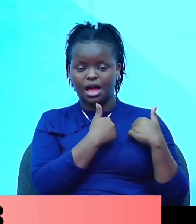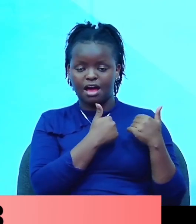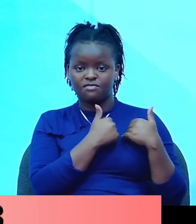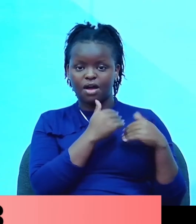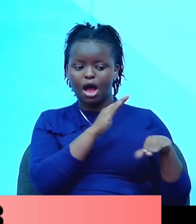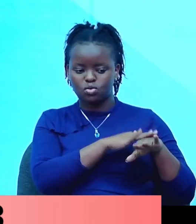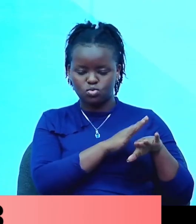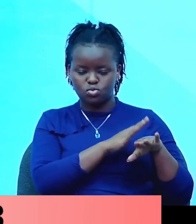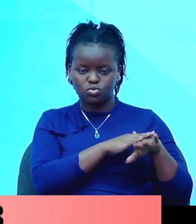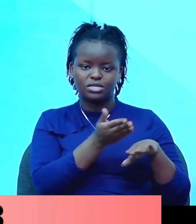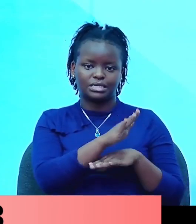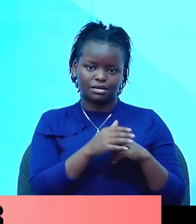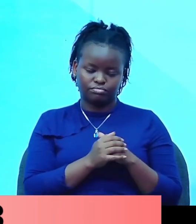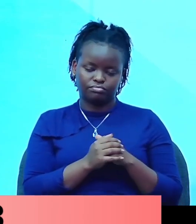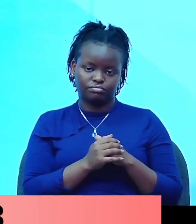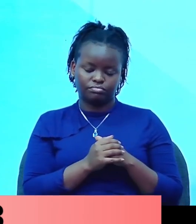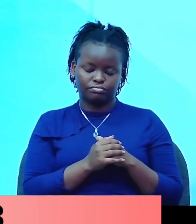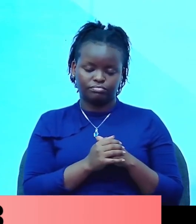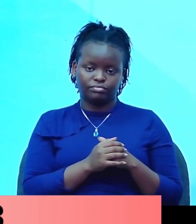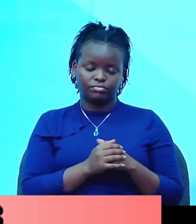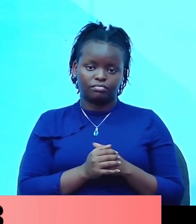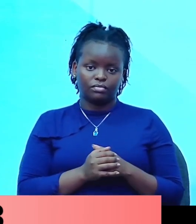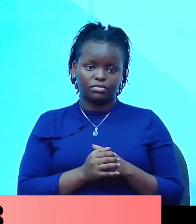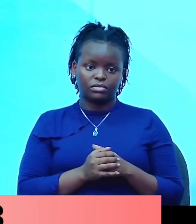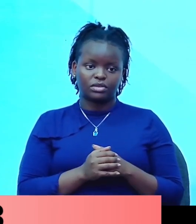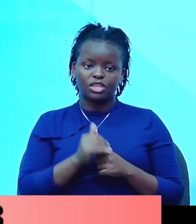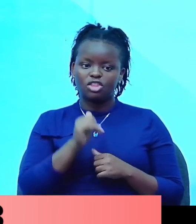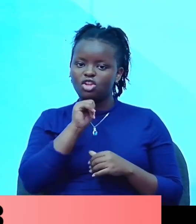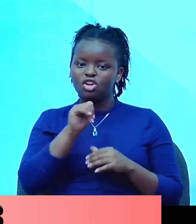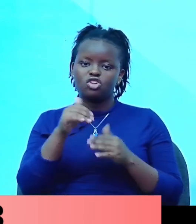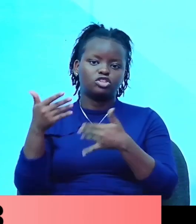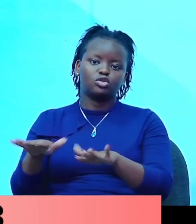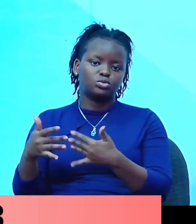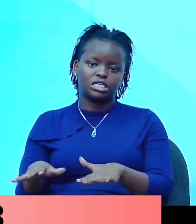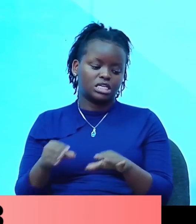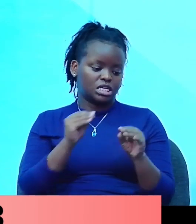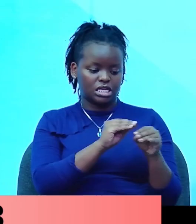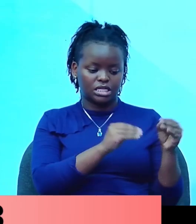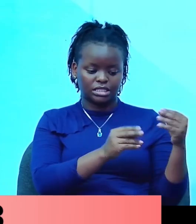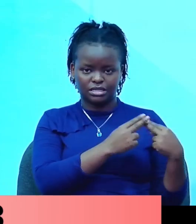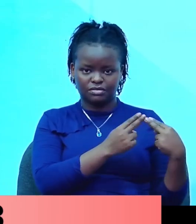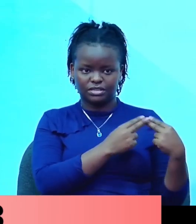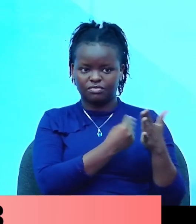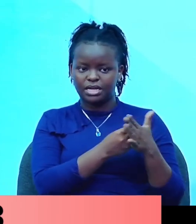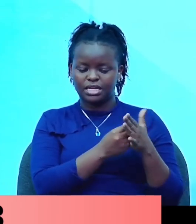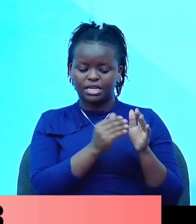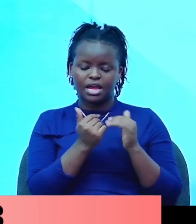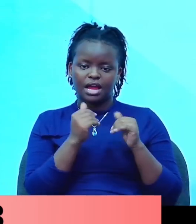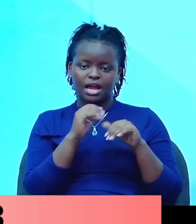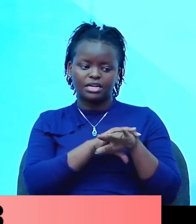return. So you're not losing. So you put in your money, you get some interest into it, and keep